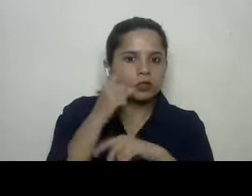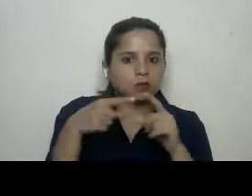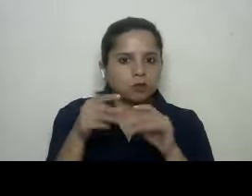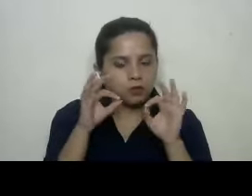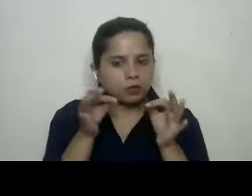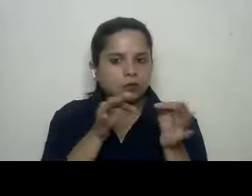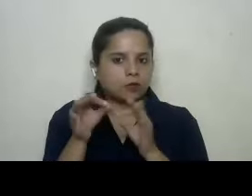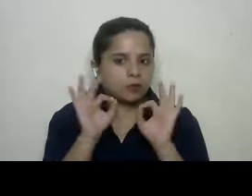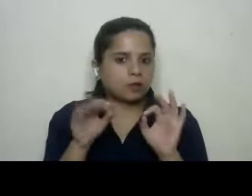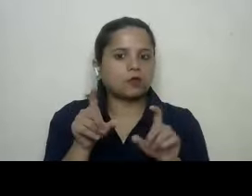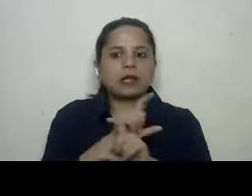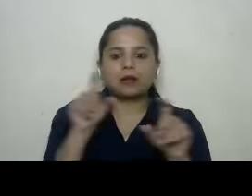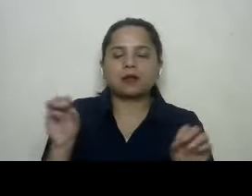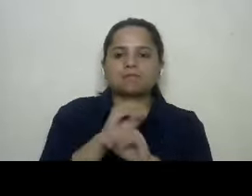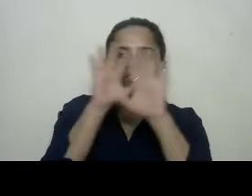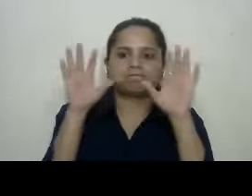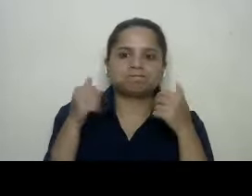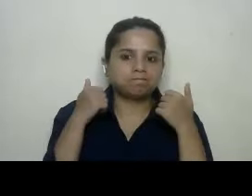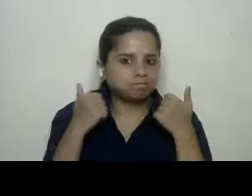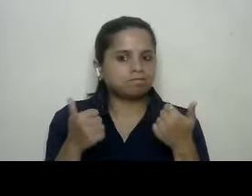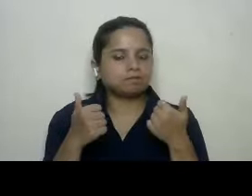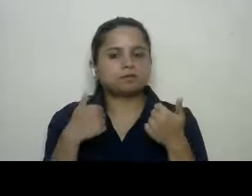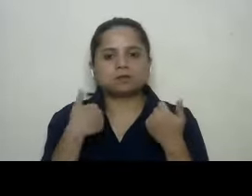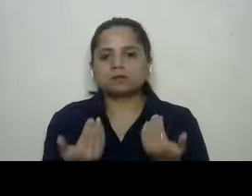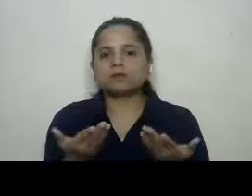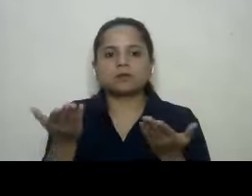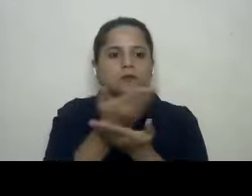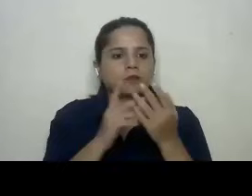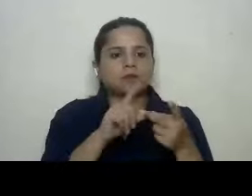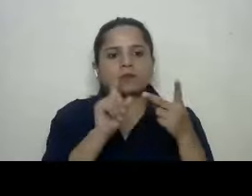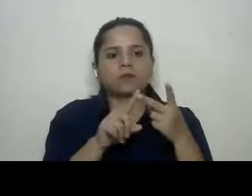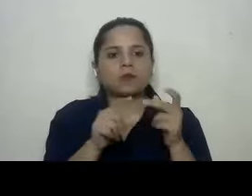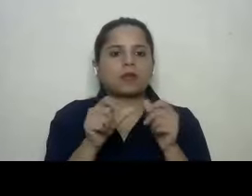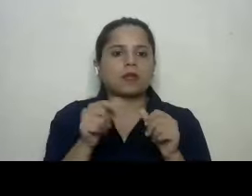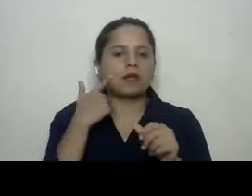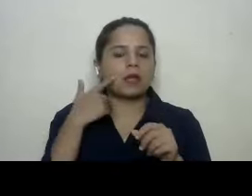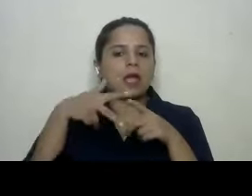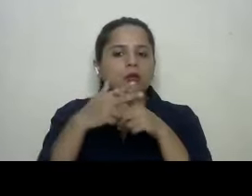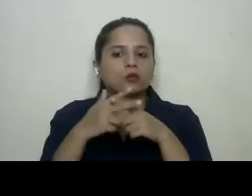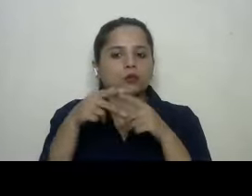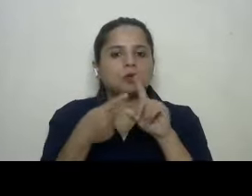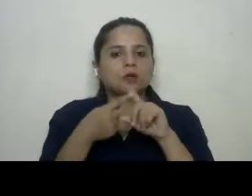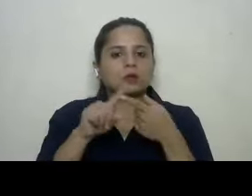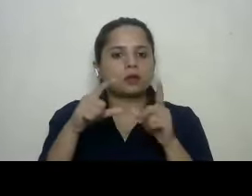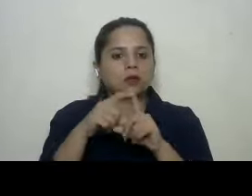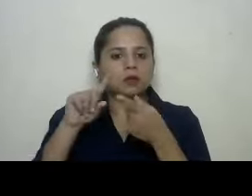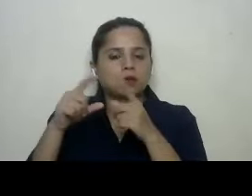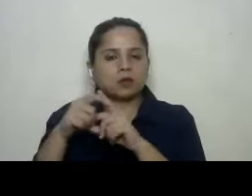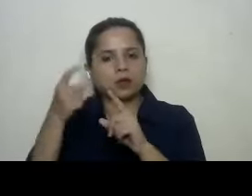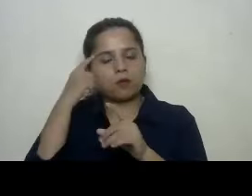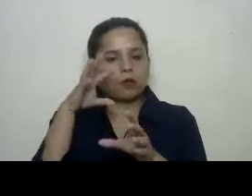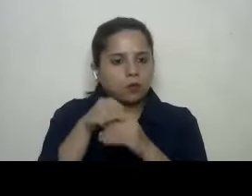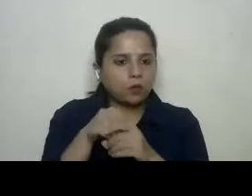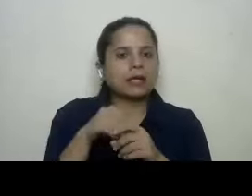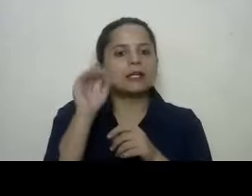through Clarity Framework. And here is the second AI tool, that is TED-Ed, for engaging listening